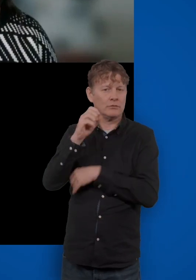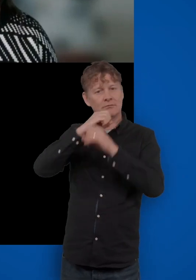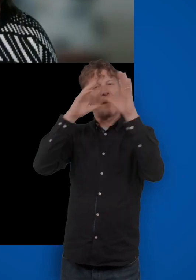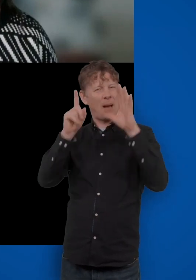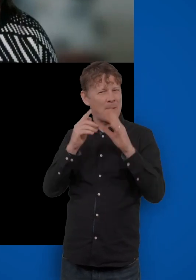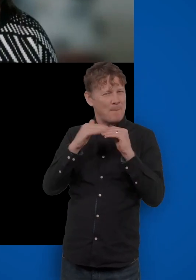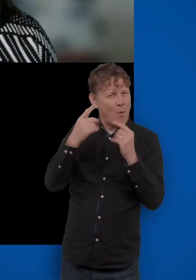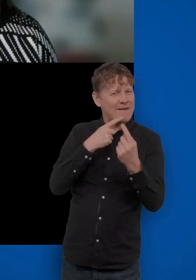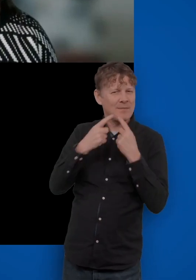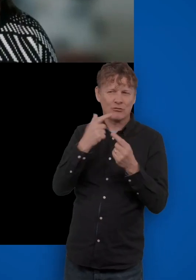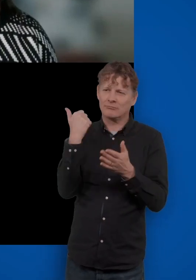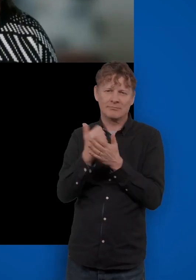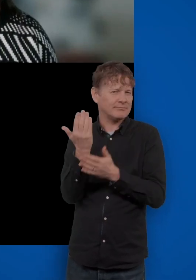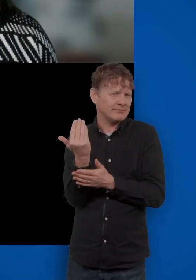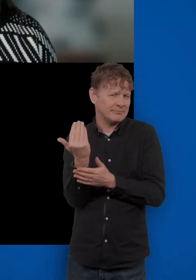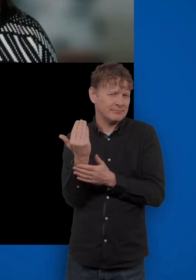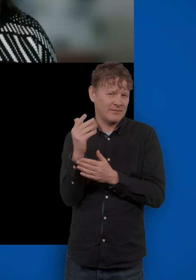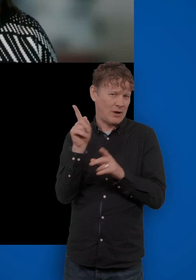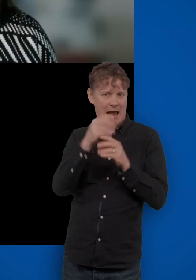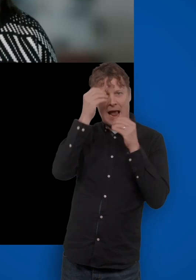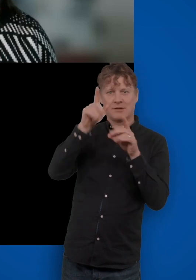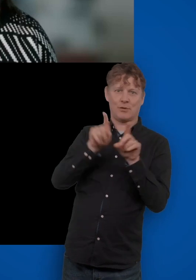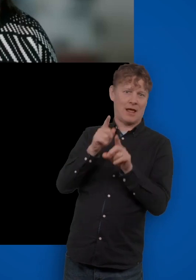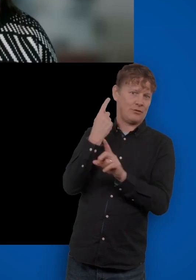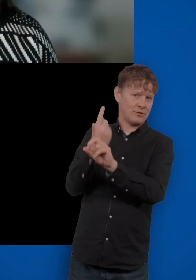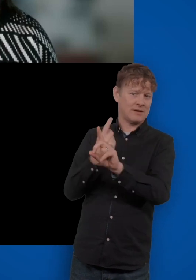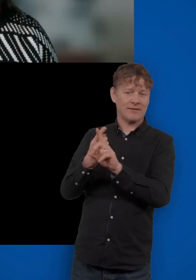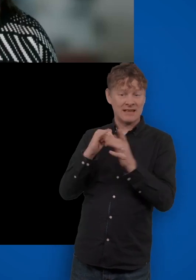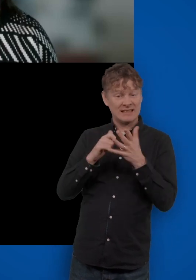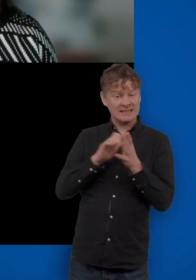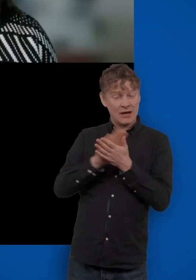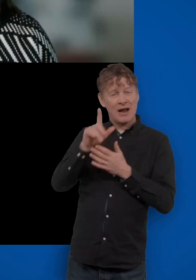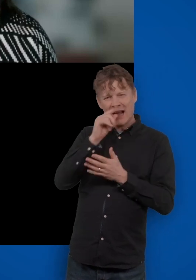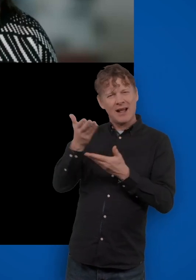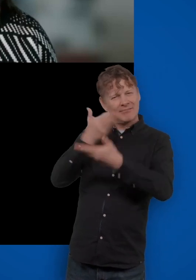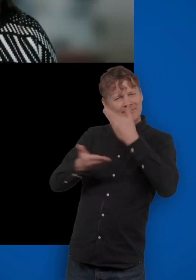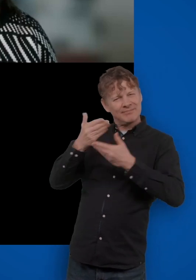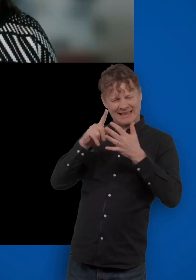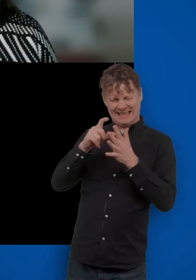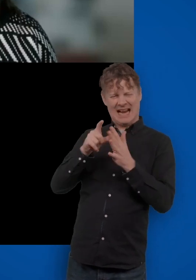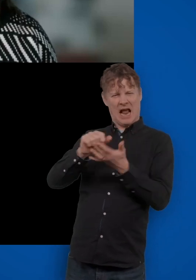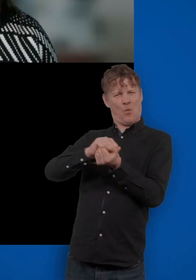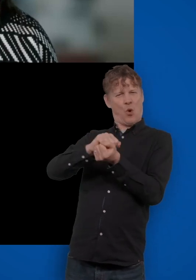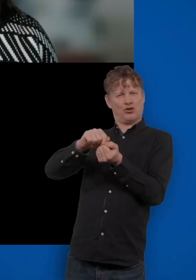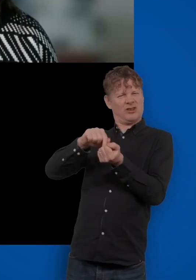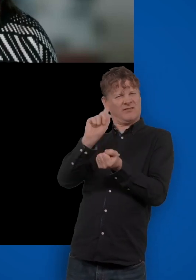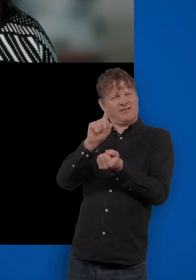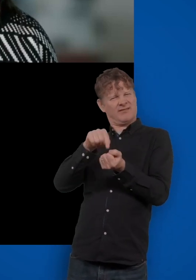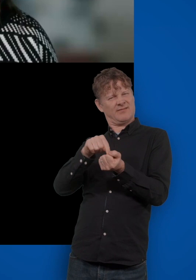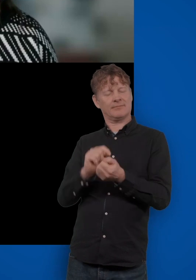little bit more information would be fantastic, especially from experts such as yourself. Sarah, can you tell us a little bit more about EDI